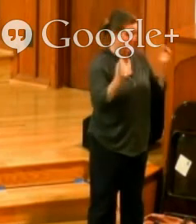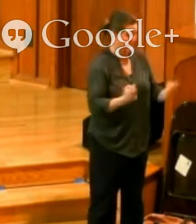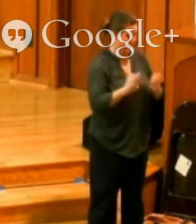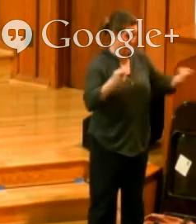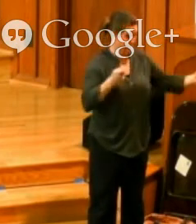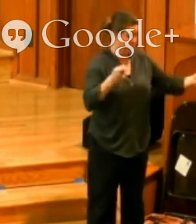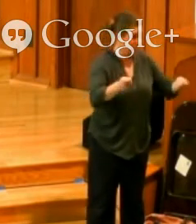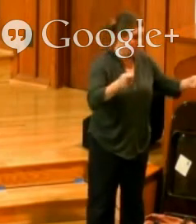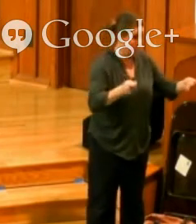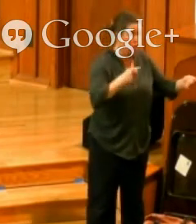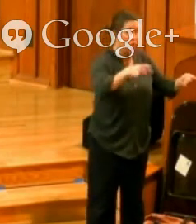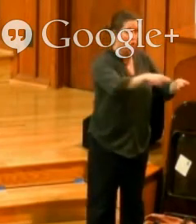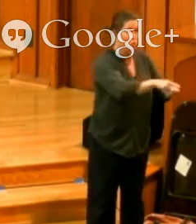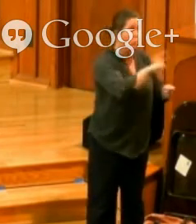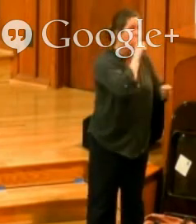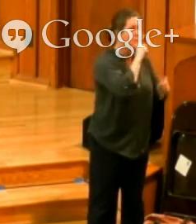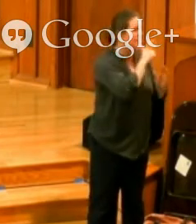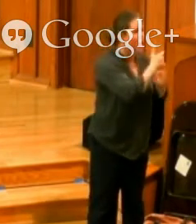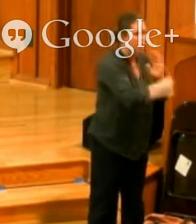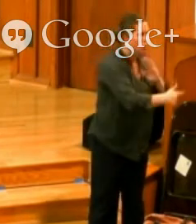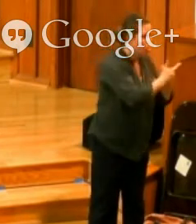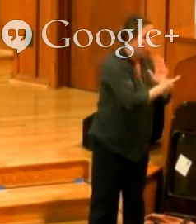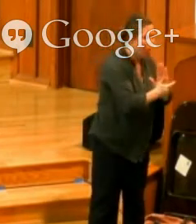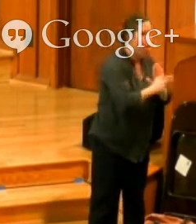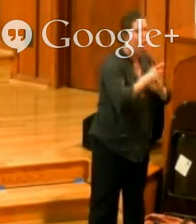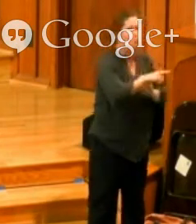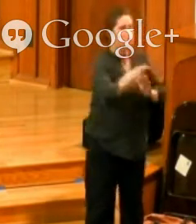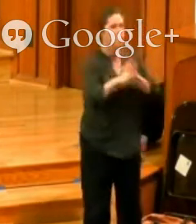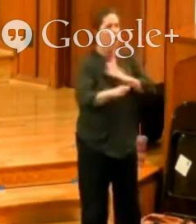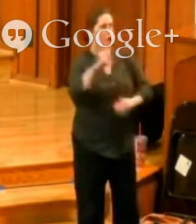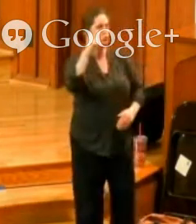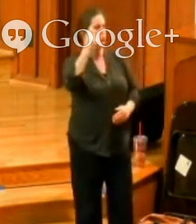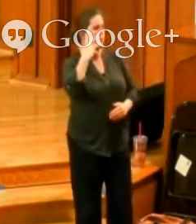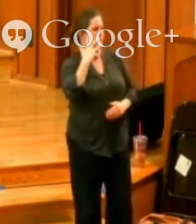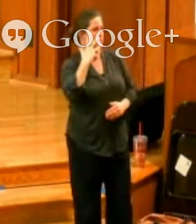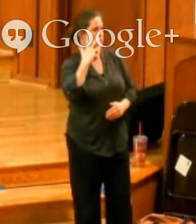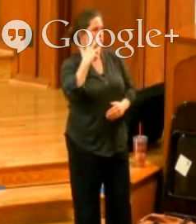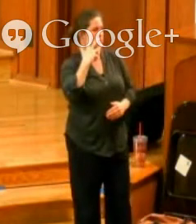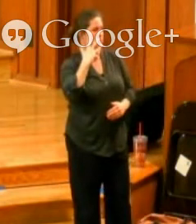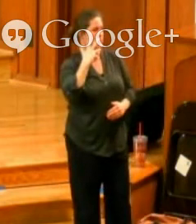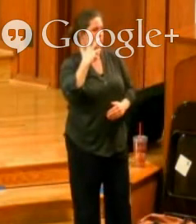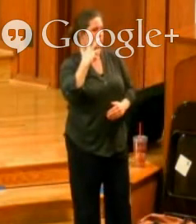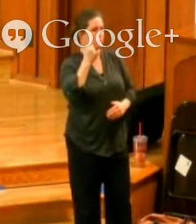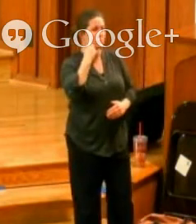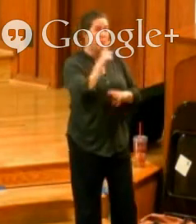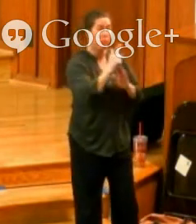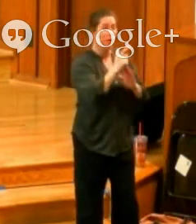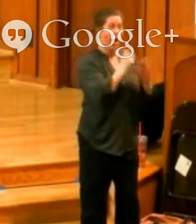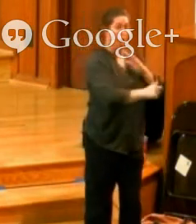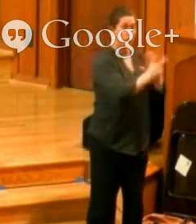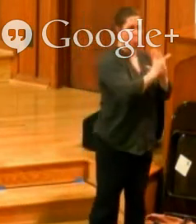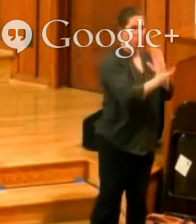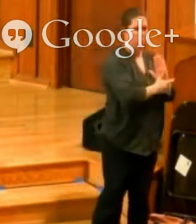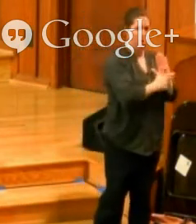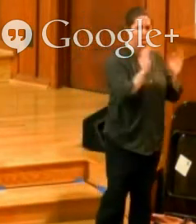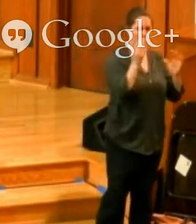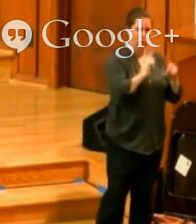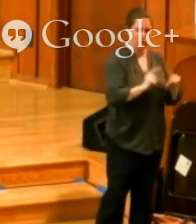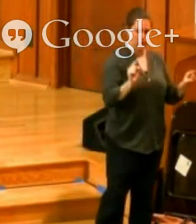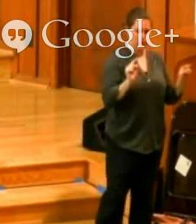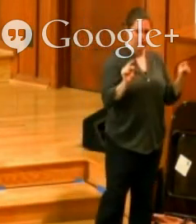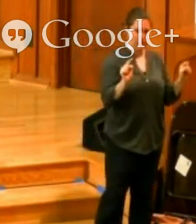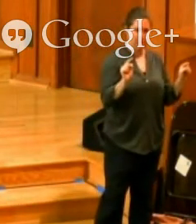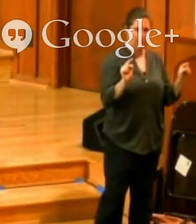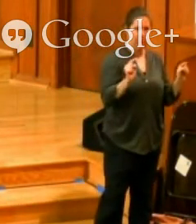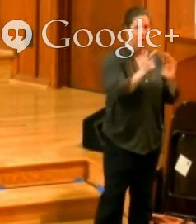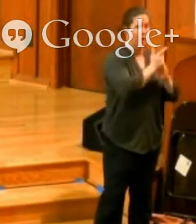law, but under grace. Now, here's the thing. Let's look at this again. What does it mean to be under the law? Let's examine this, okay? What